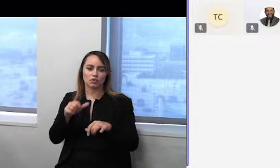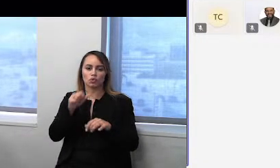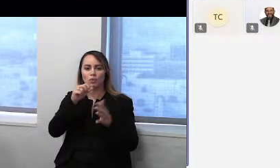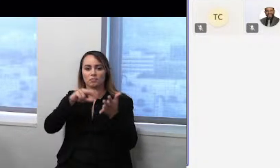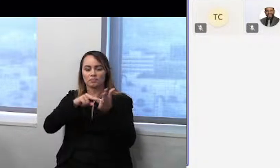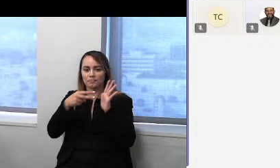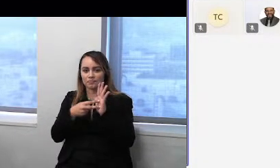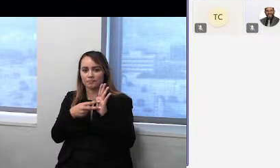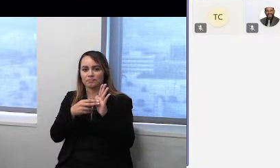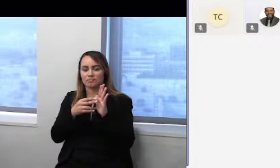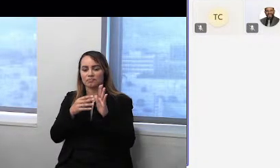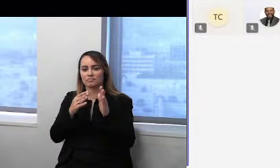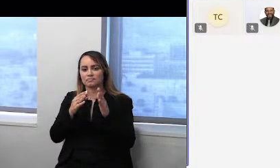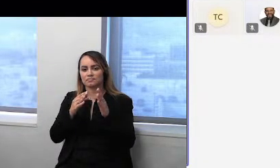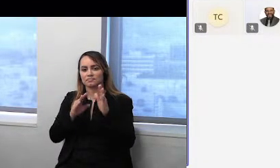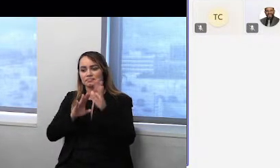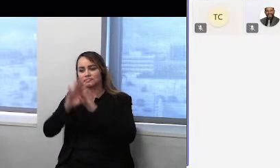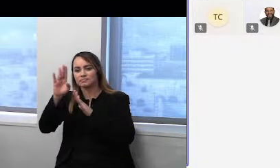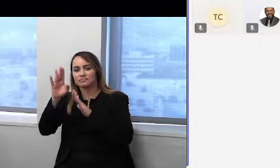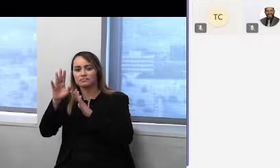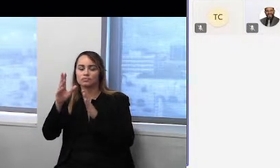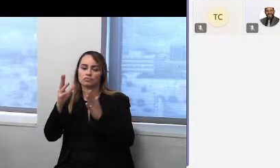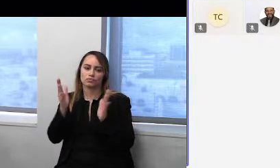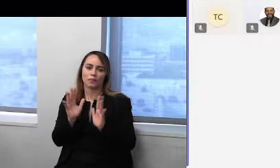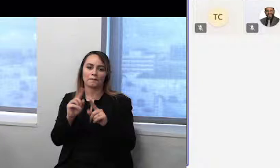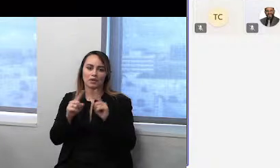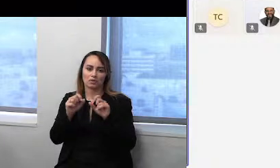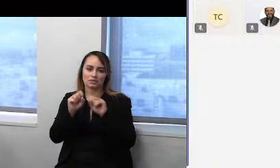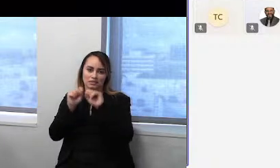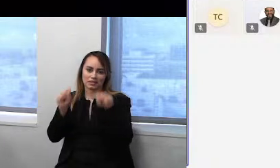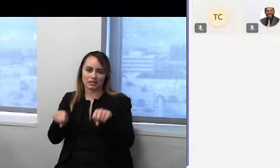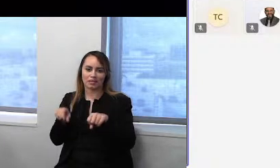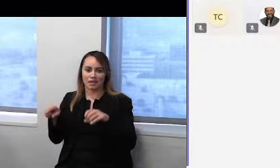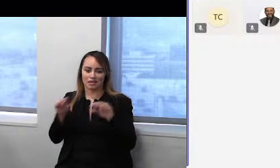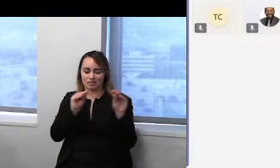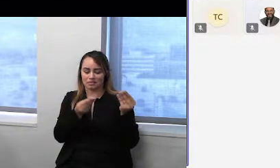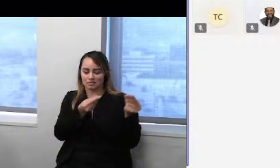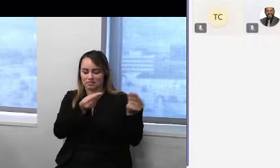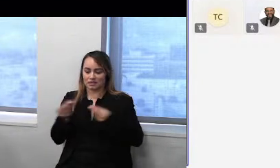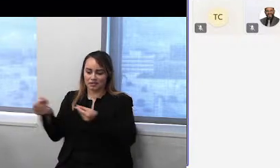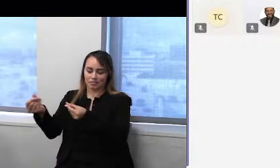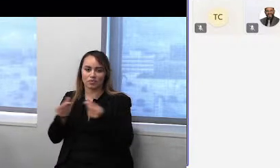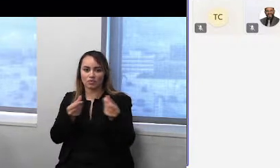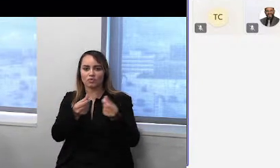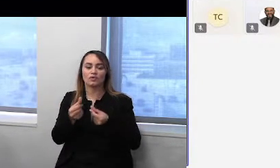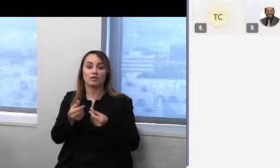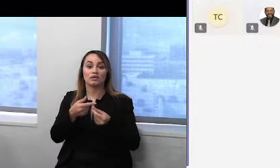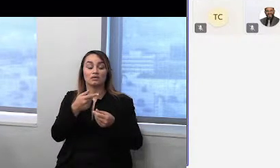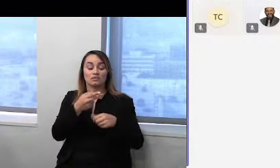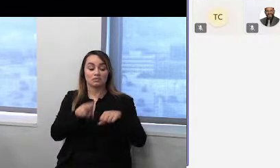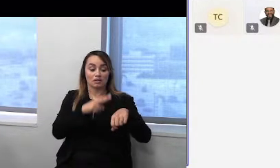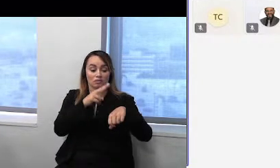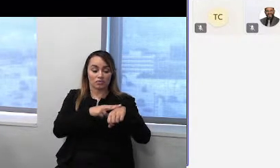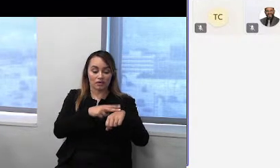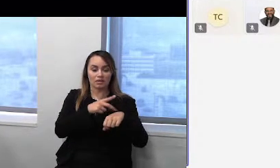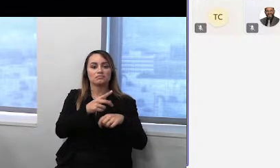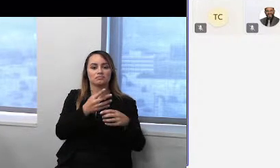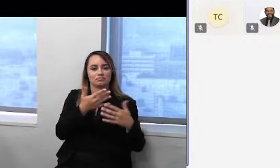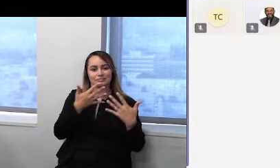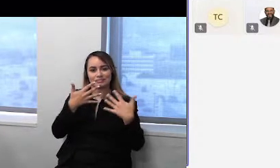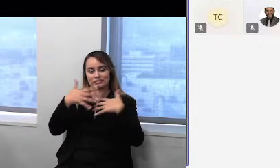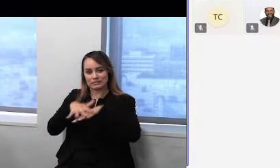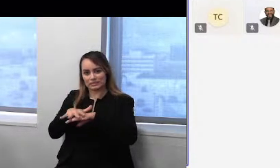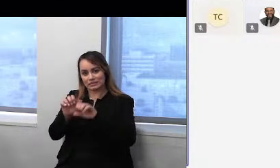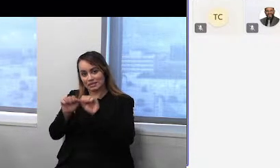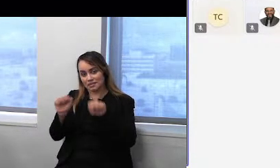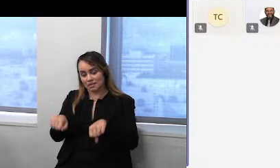area resources being added to the system, which makes the actual transfer capability of the system more complex. So that's